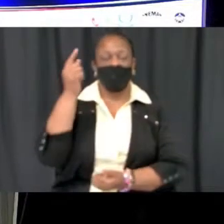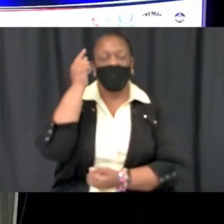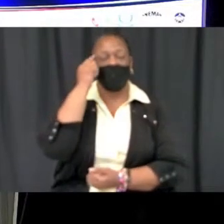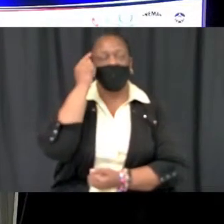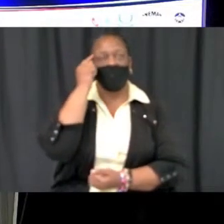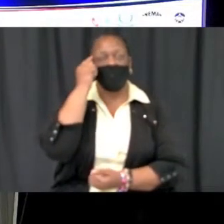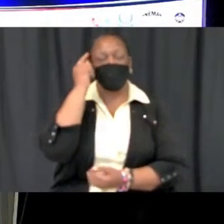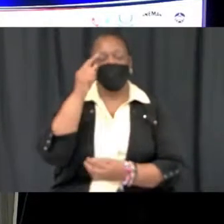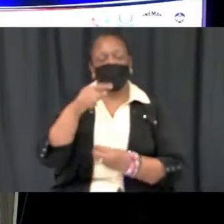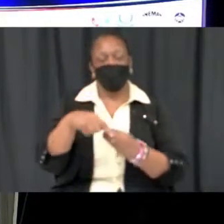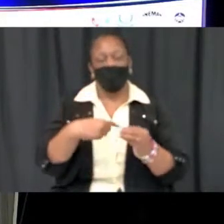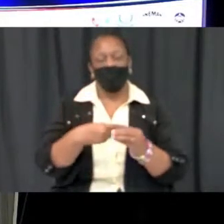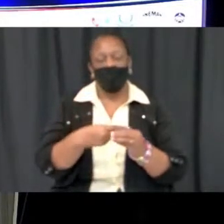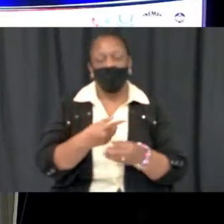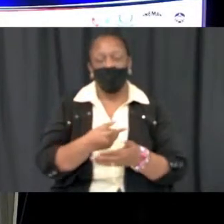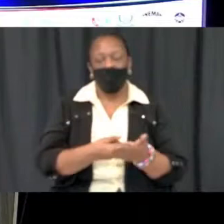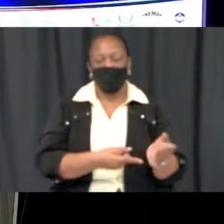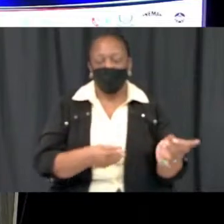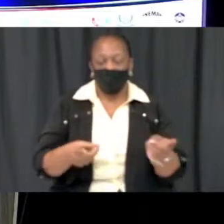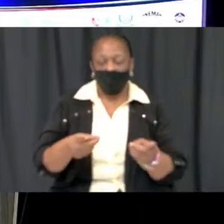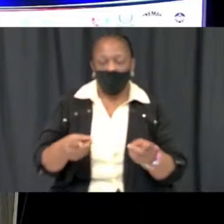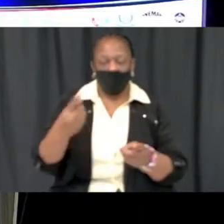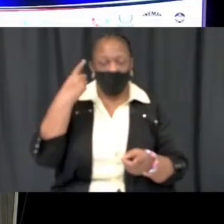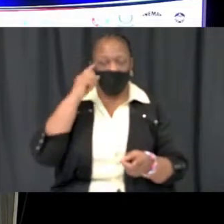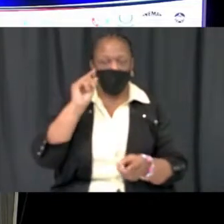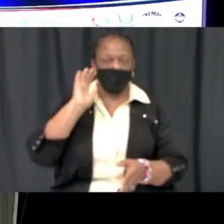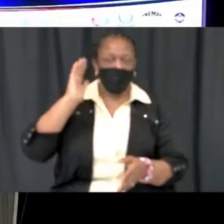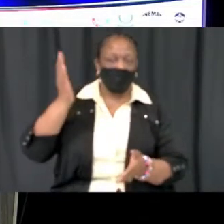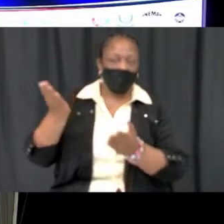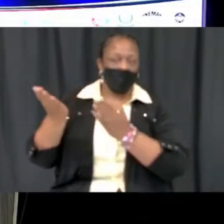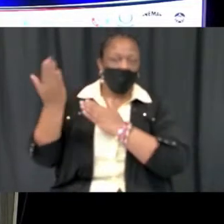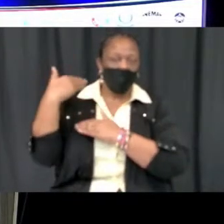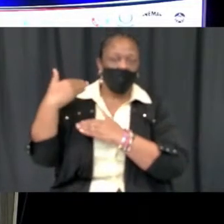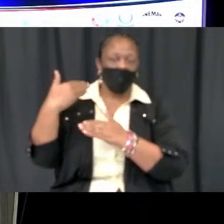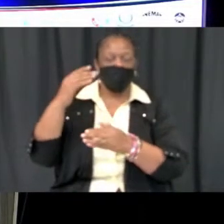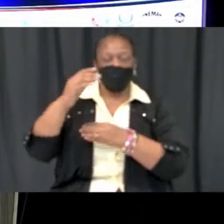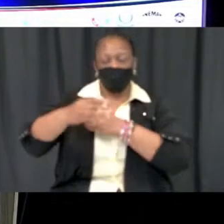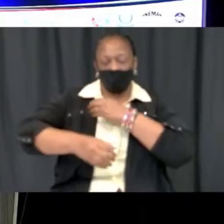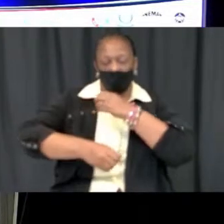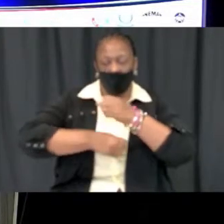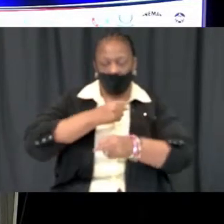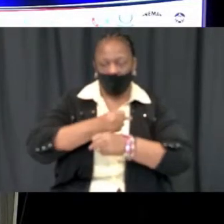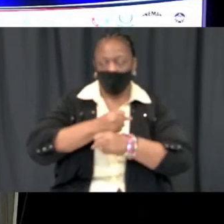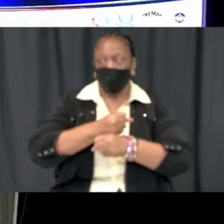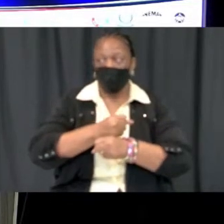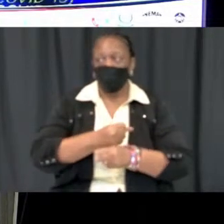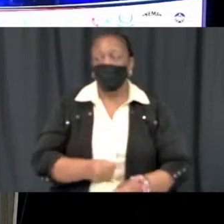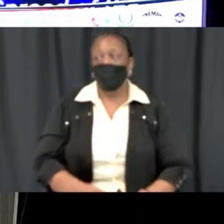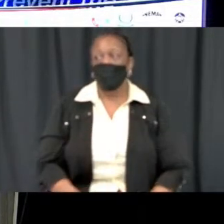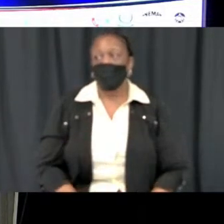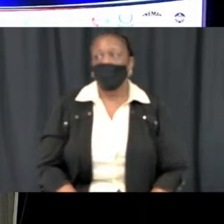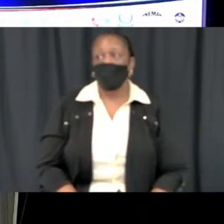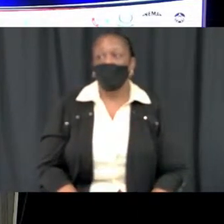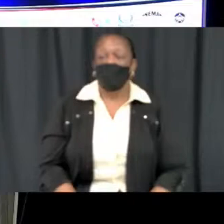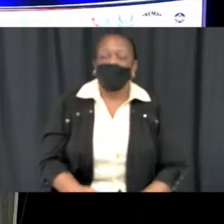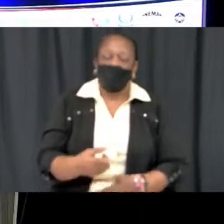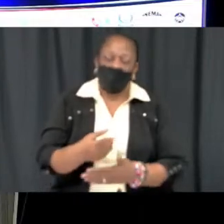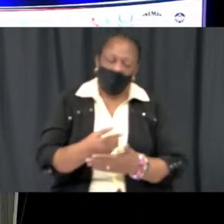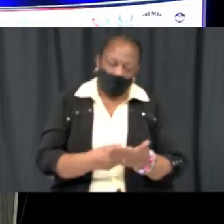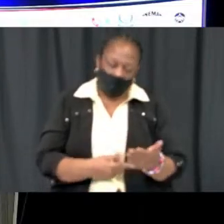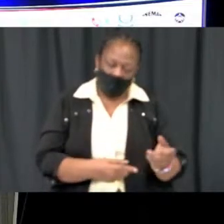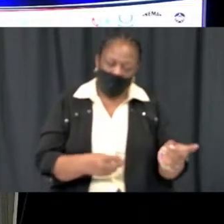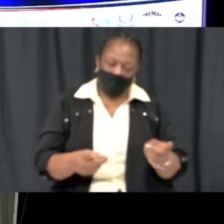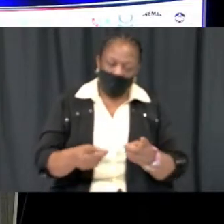been doing for the past year. I'm also going to look at what we are doing